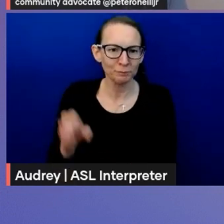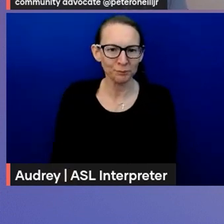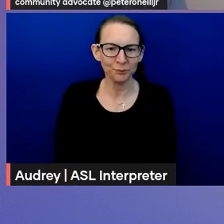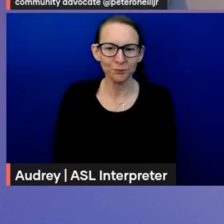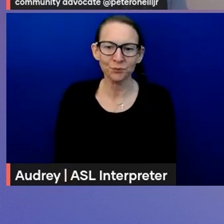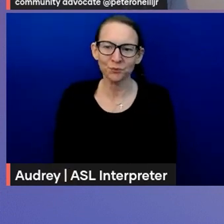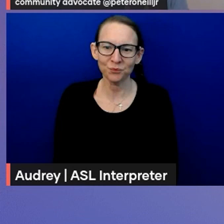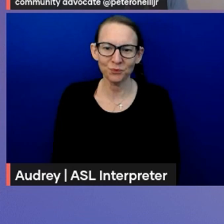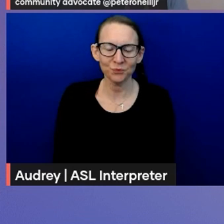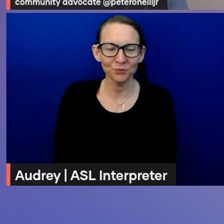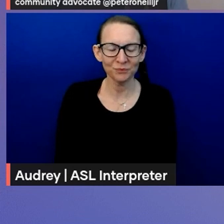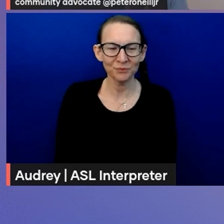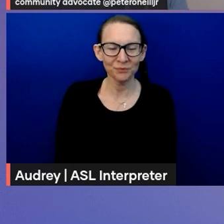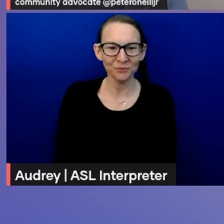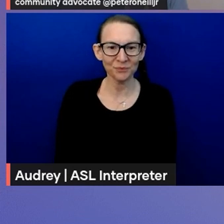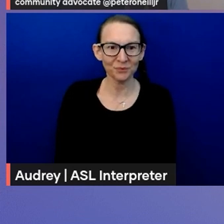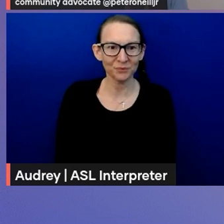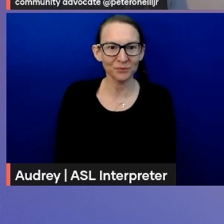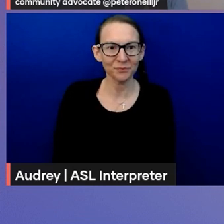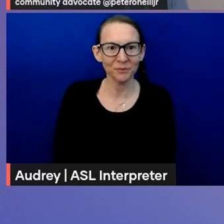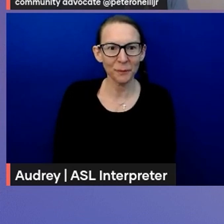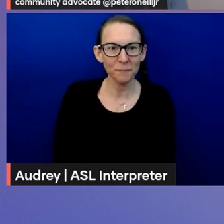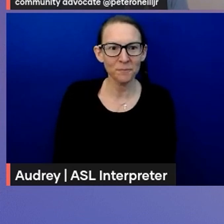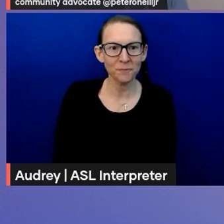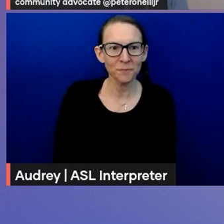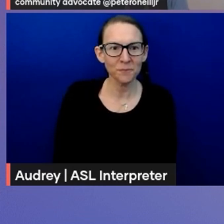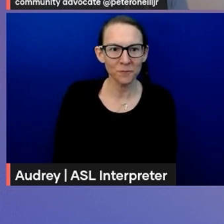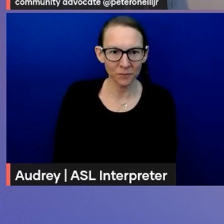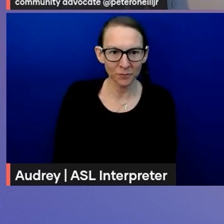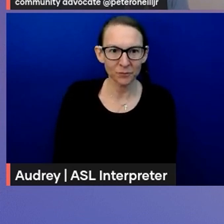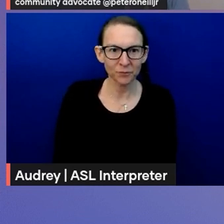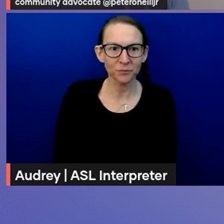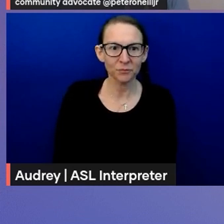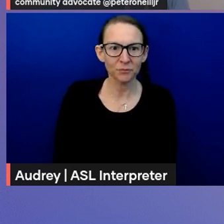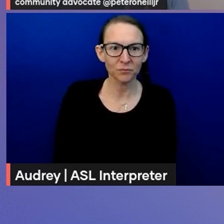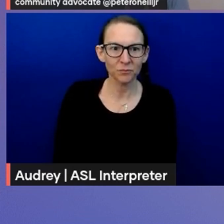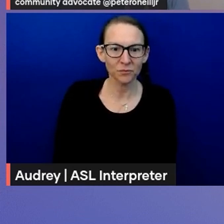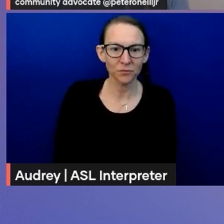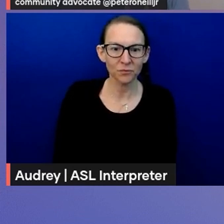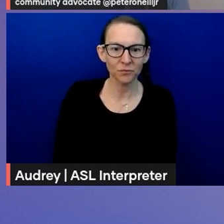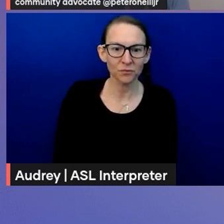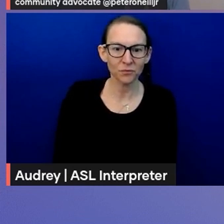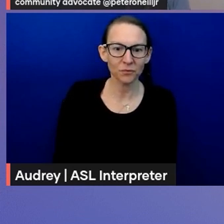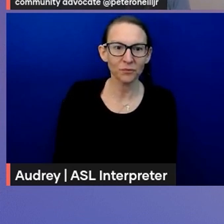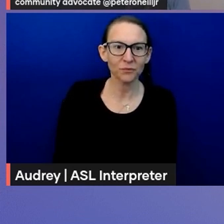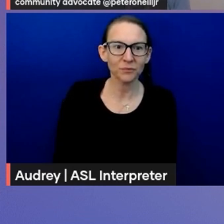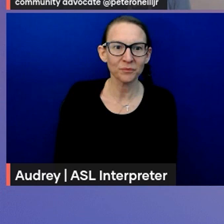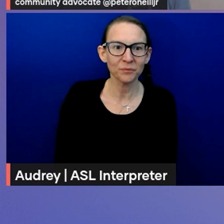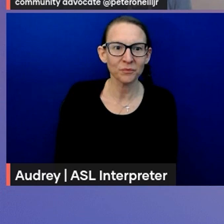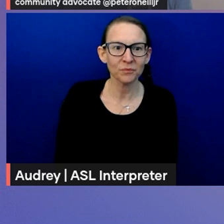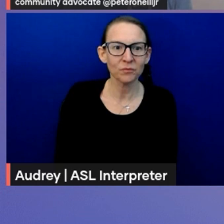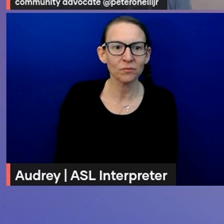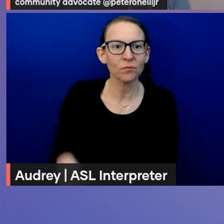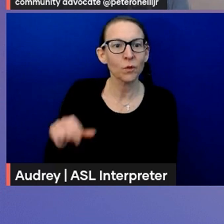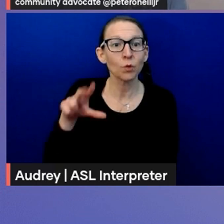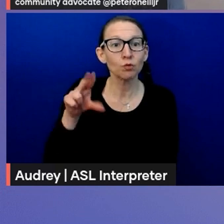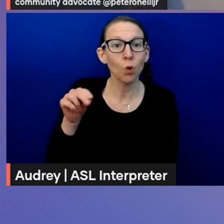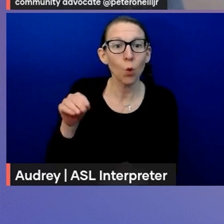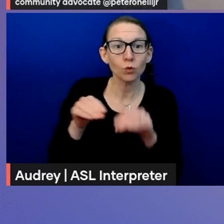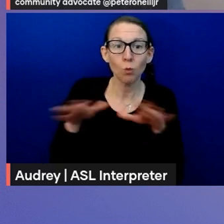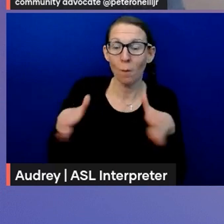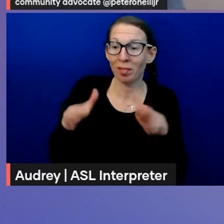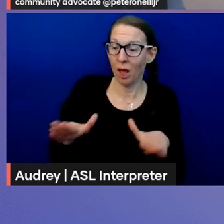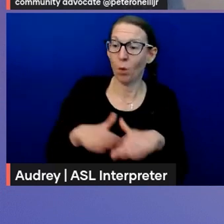And so no deployments allowed on Thursdays because today is